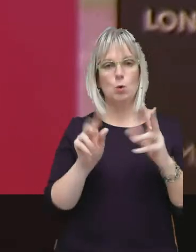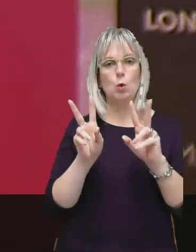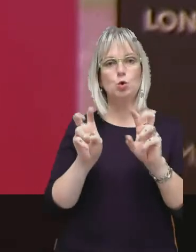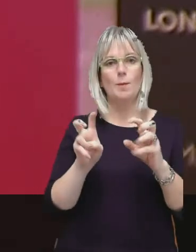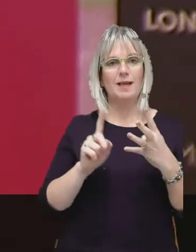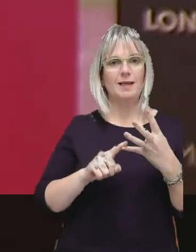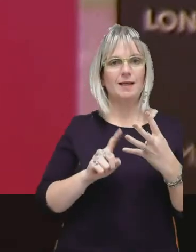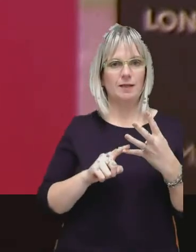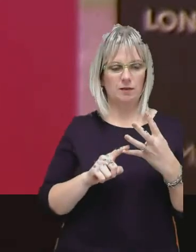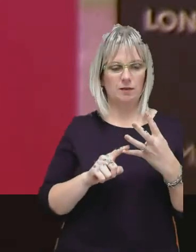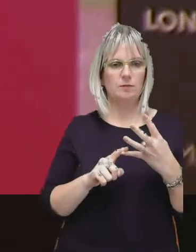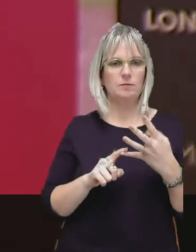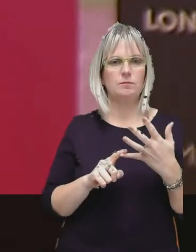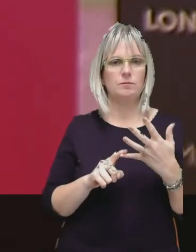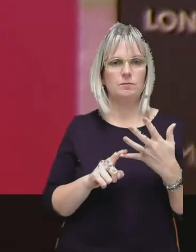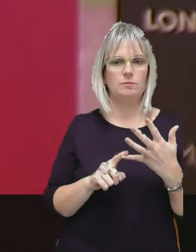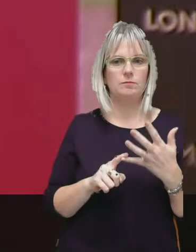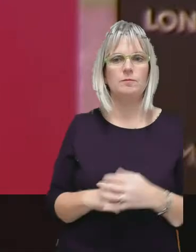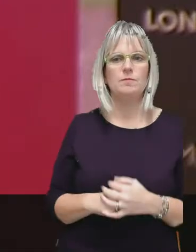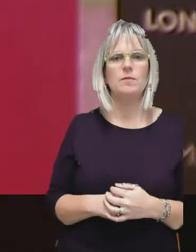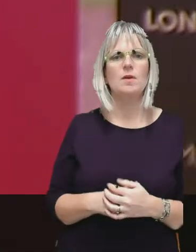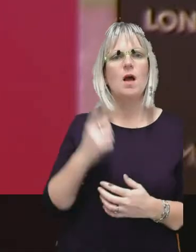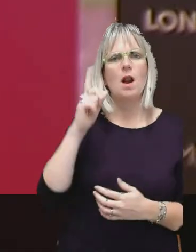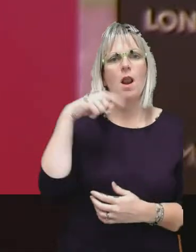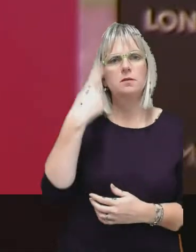growing London's economy. And